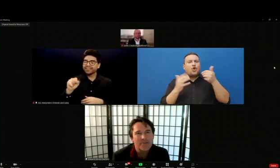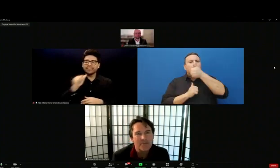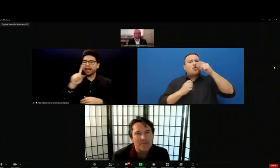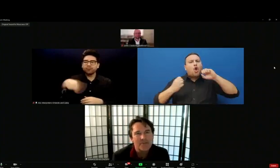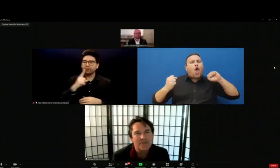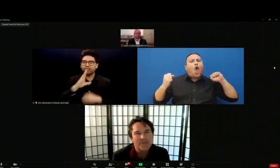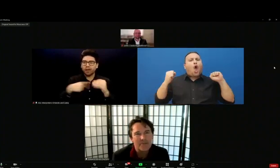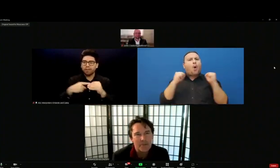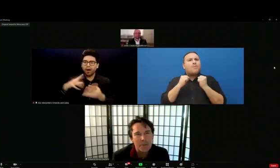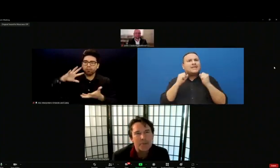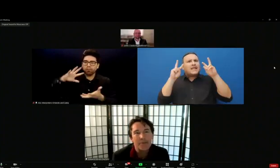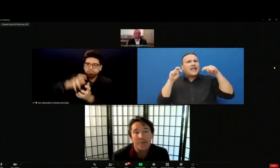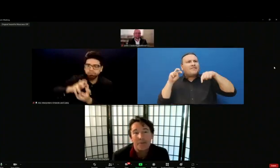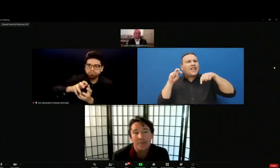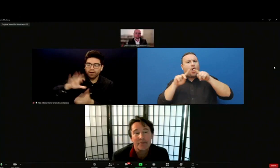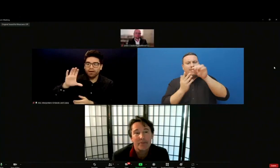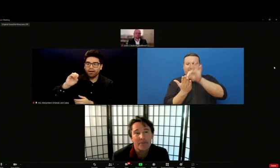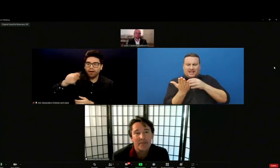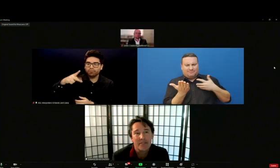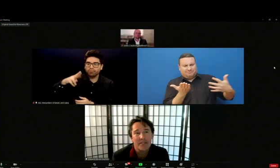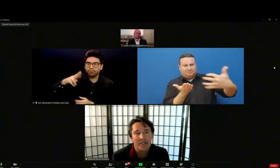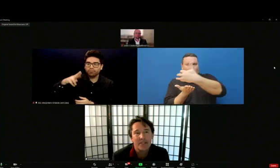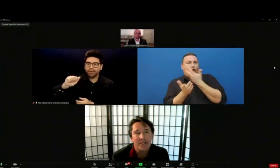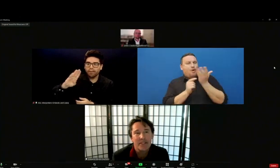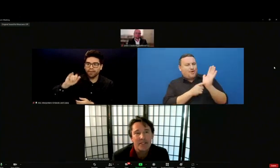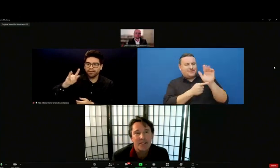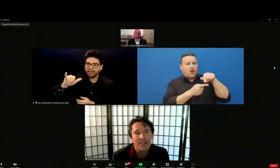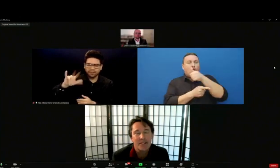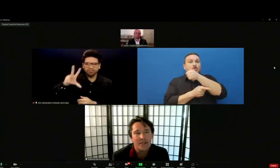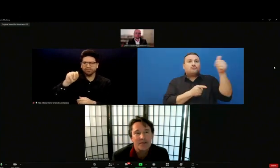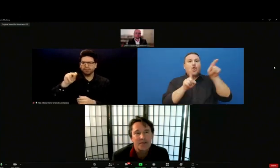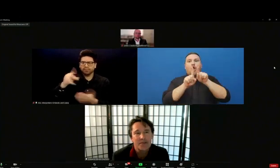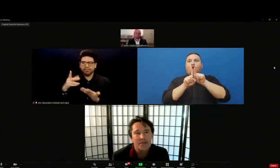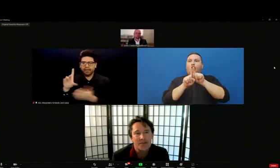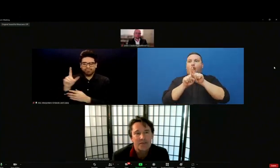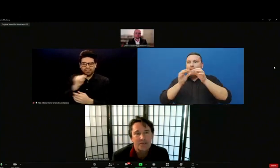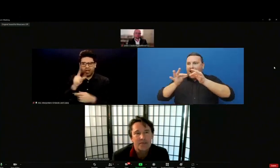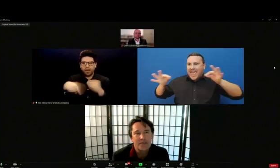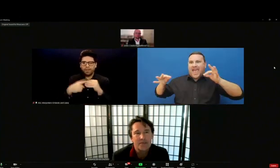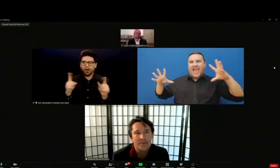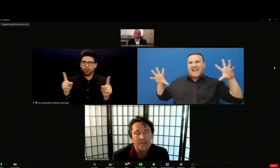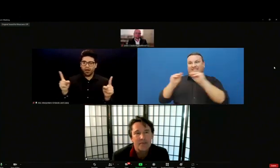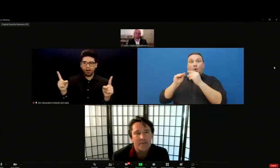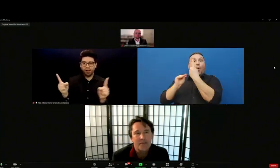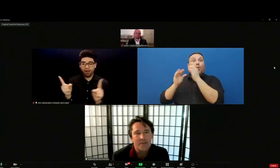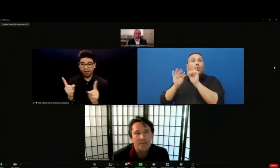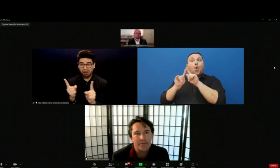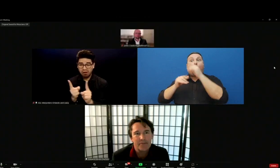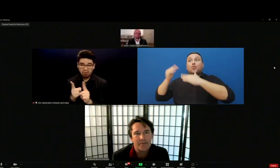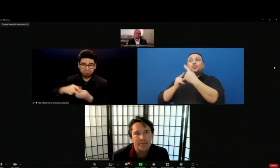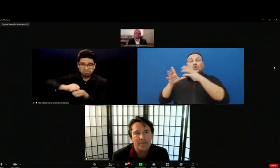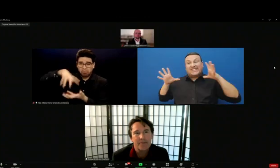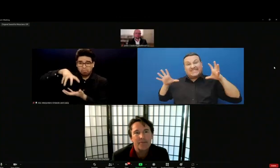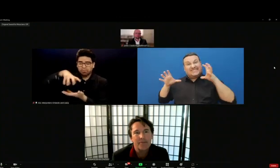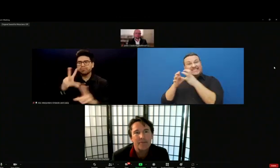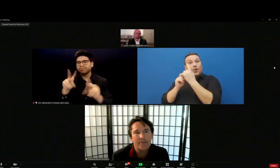compressibility. What the data that I've shown, it is not about reducing the length and stacking everything into a single construction. It